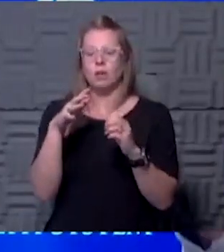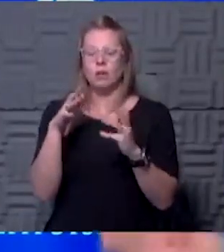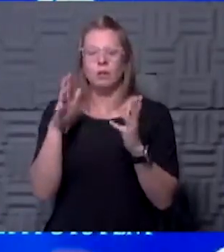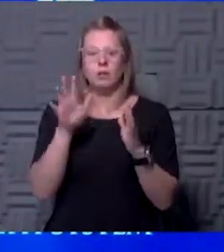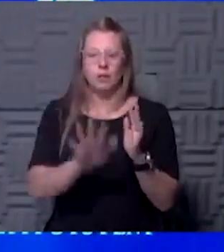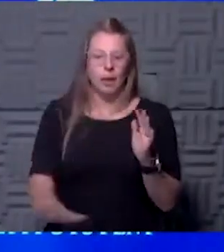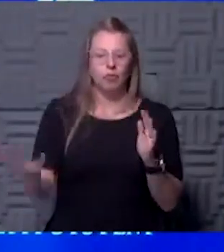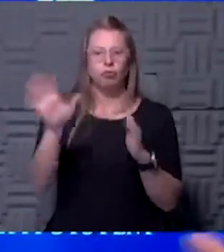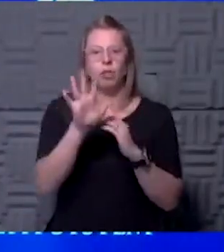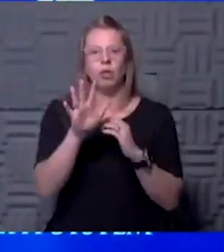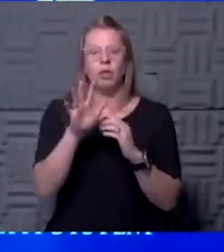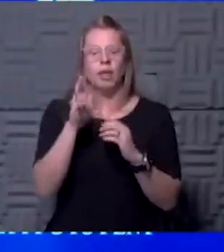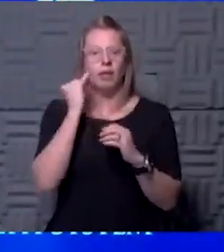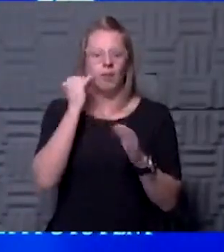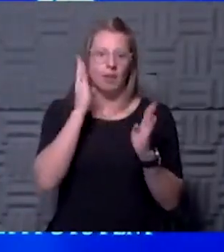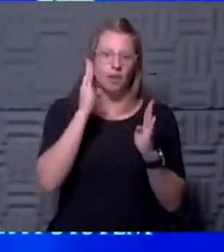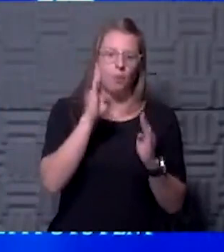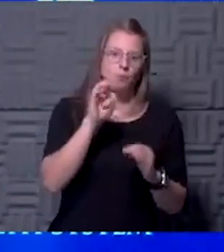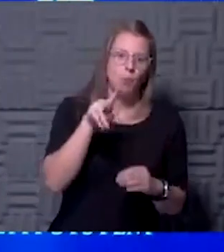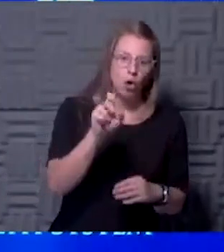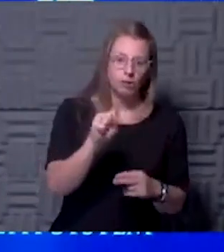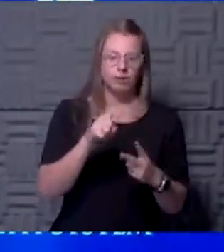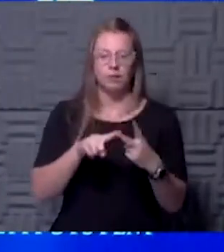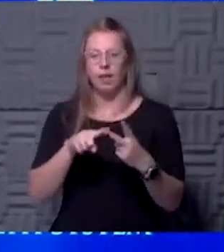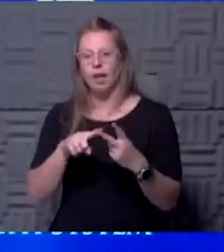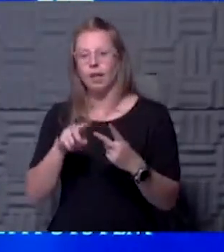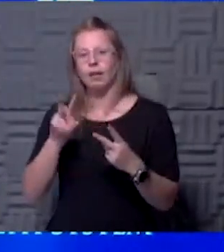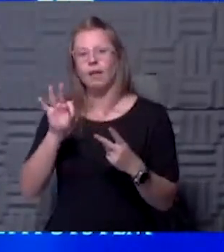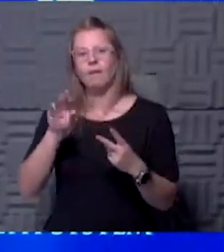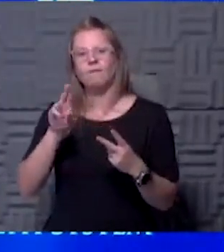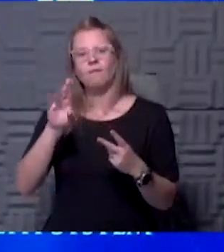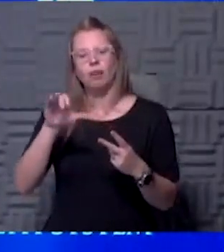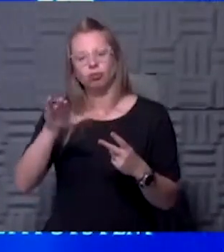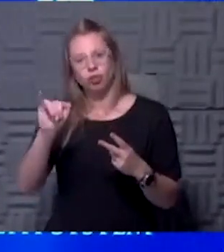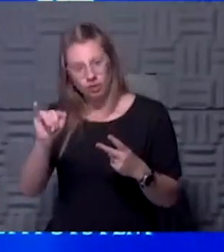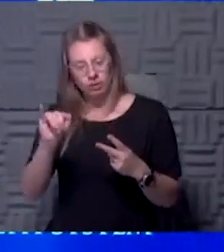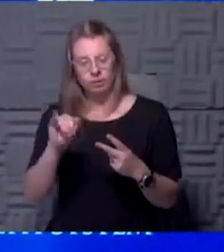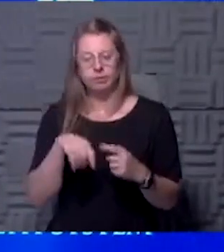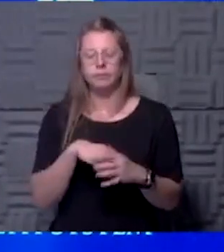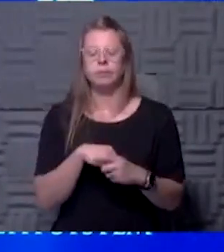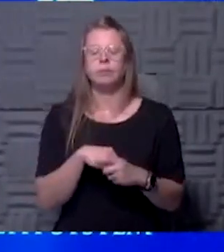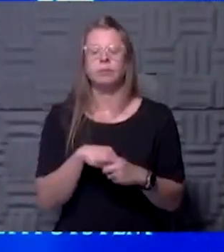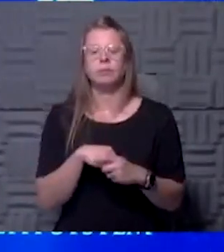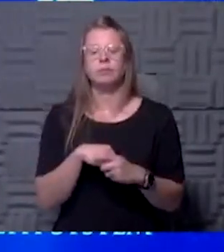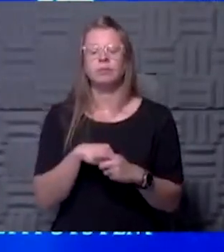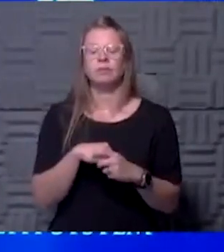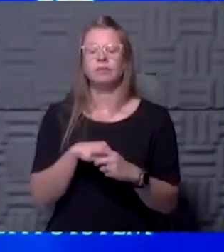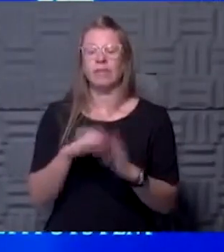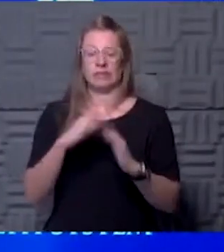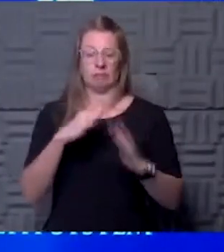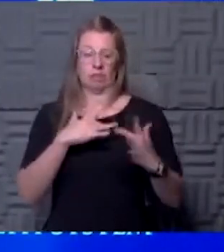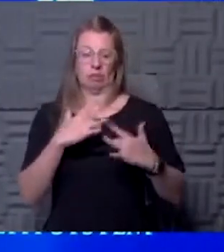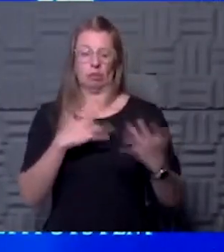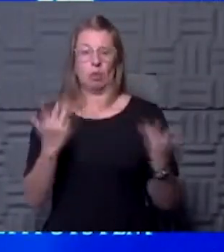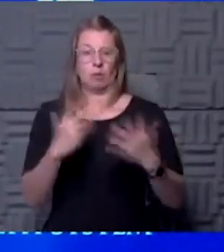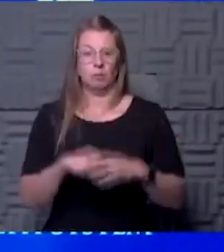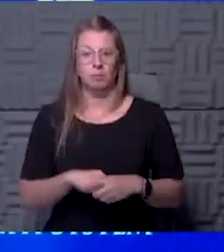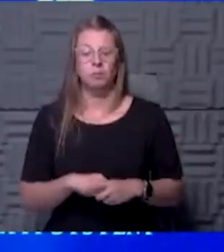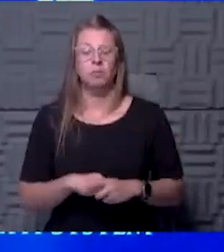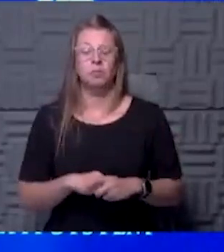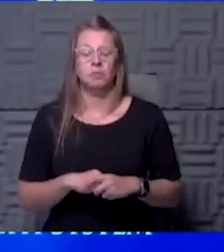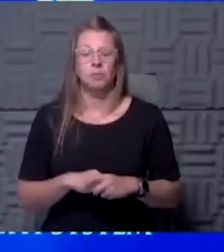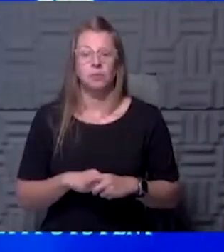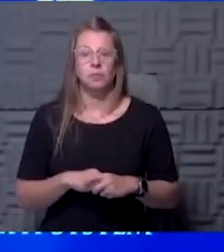we would be so much better off. One of her points was that, and one of the sources of concern is that